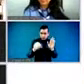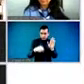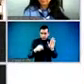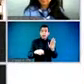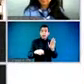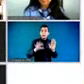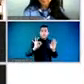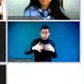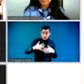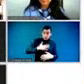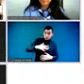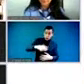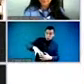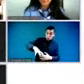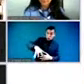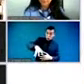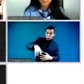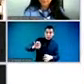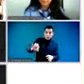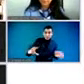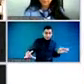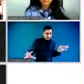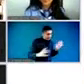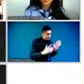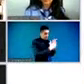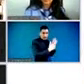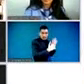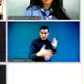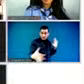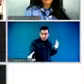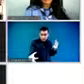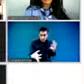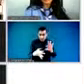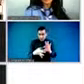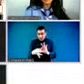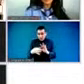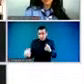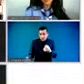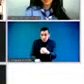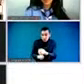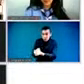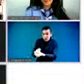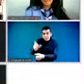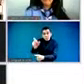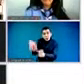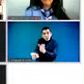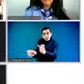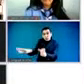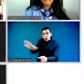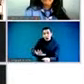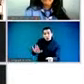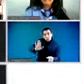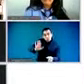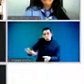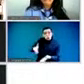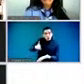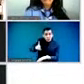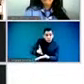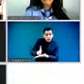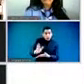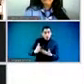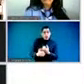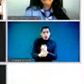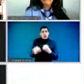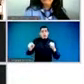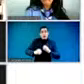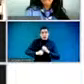right to speak or the right to speech. So that is not the issue. The issue is, how do we make these